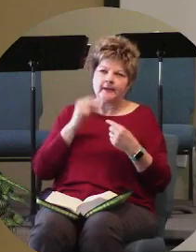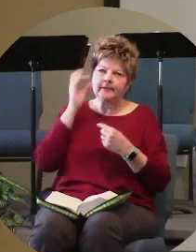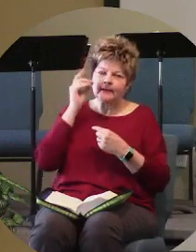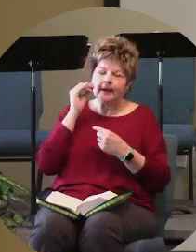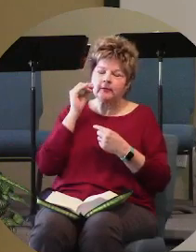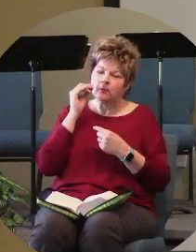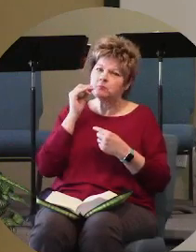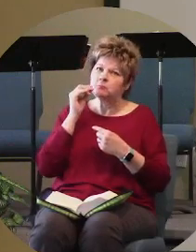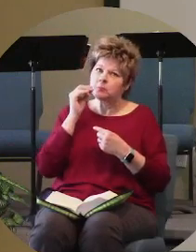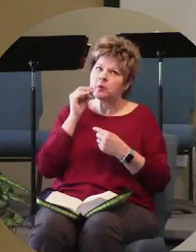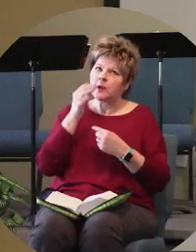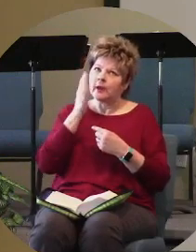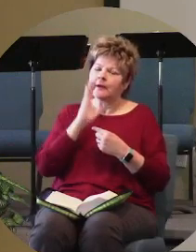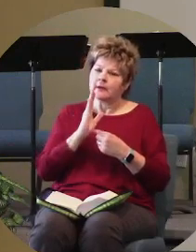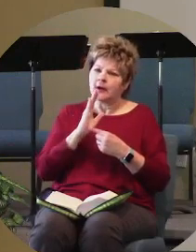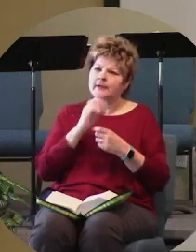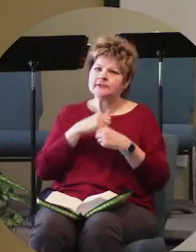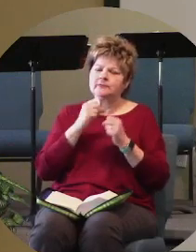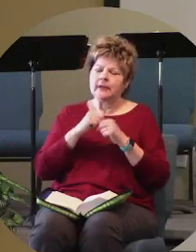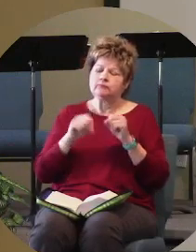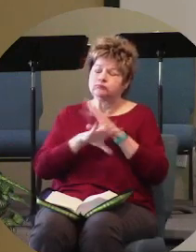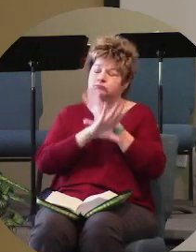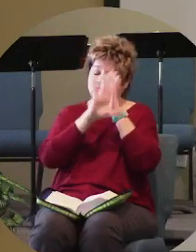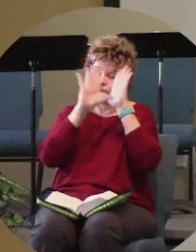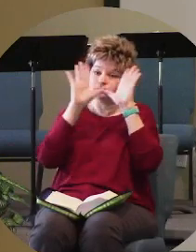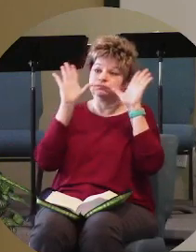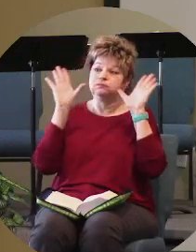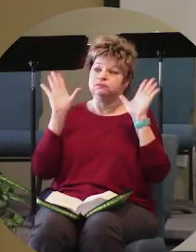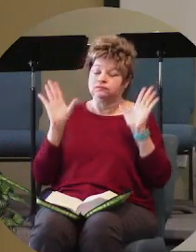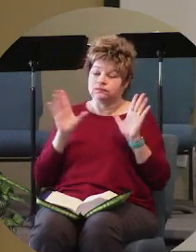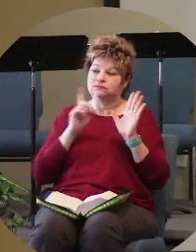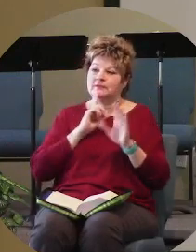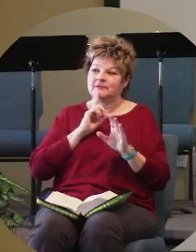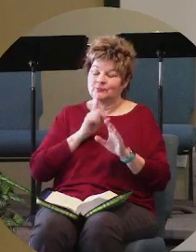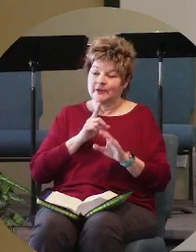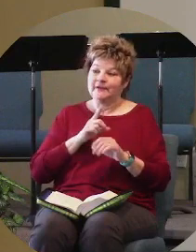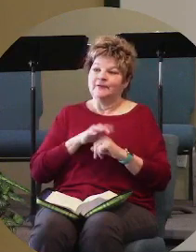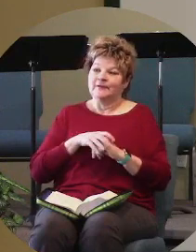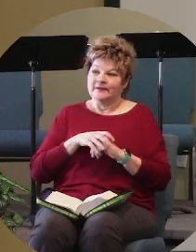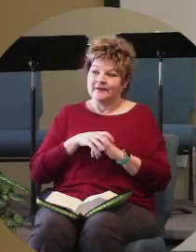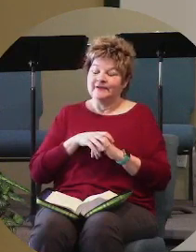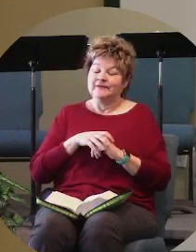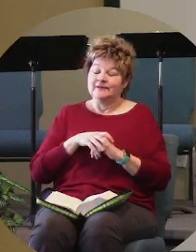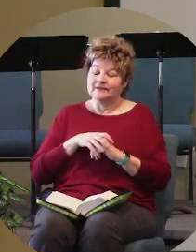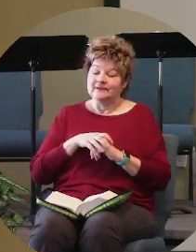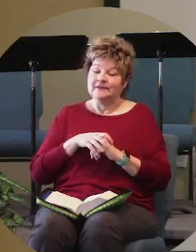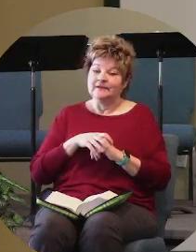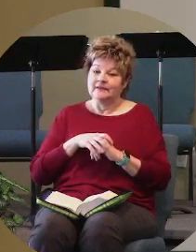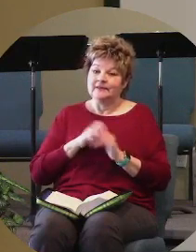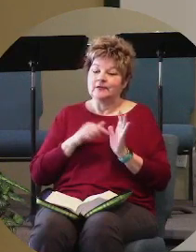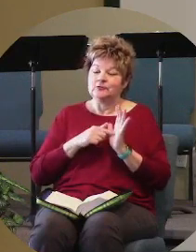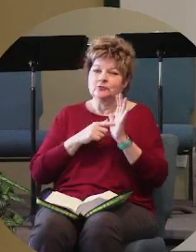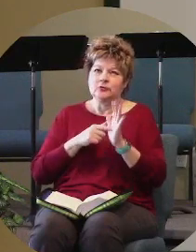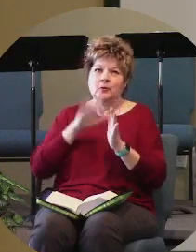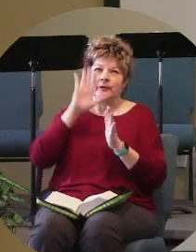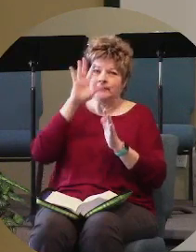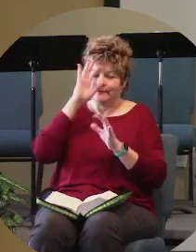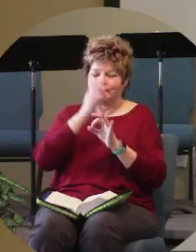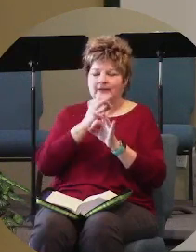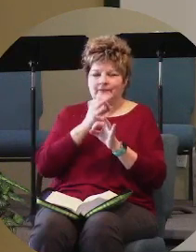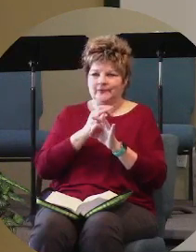God has made so evident and so real, that show how faithful he